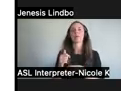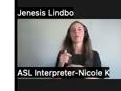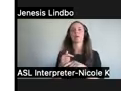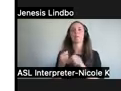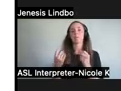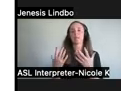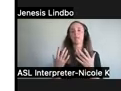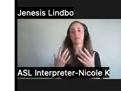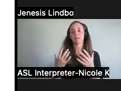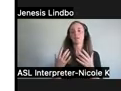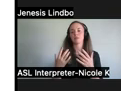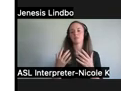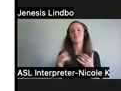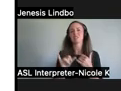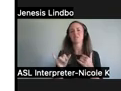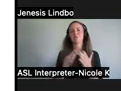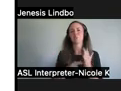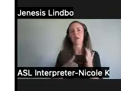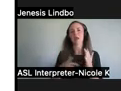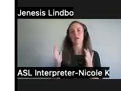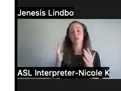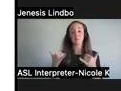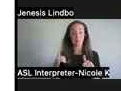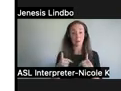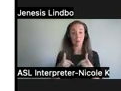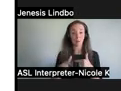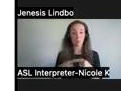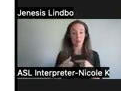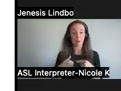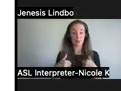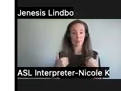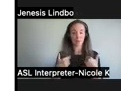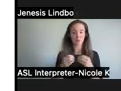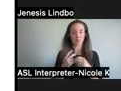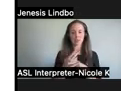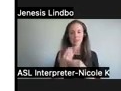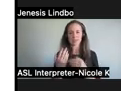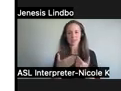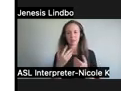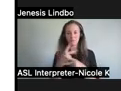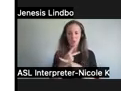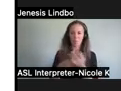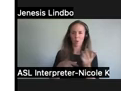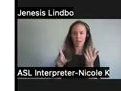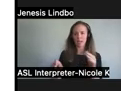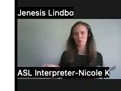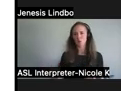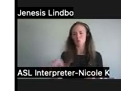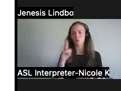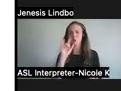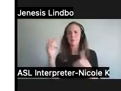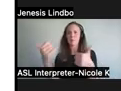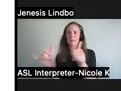controls of games that I played when I was younger. So it's easier for me to kind of figure out what controls they need in order to play,